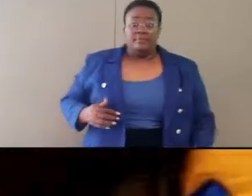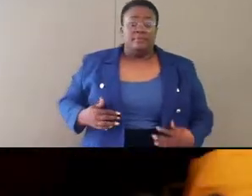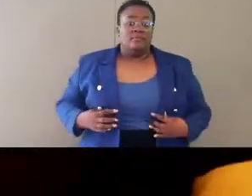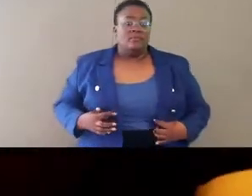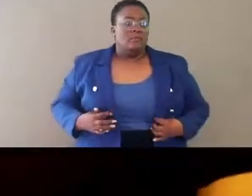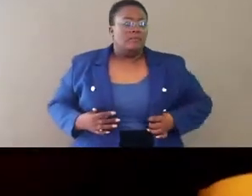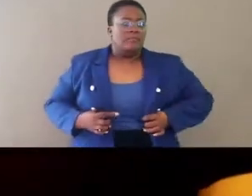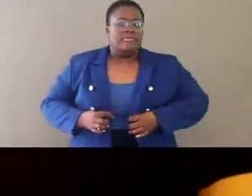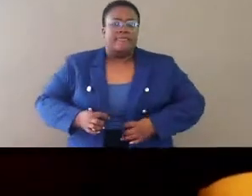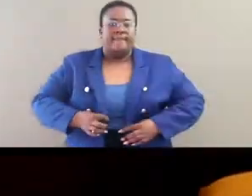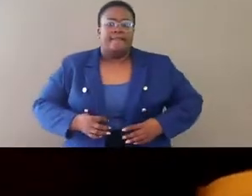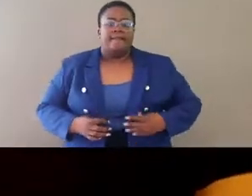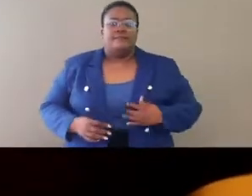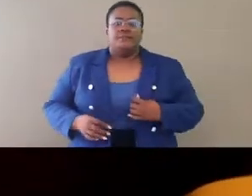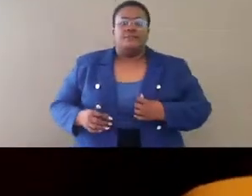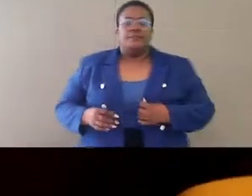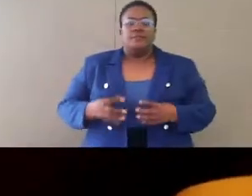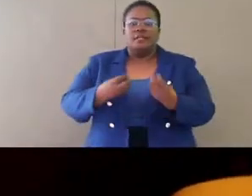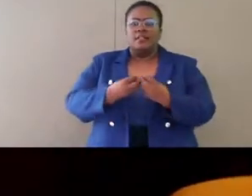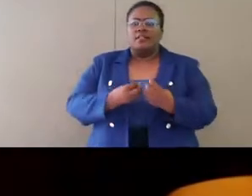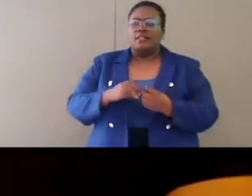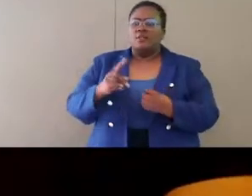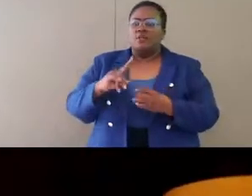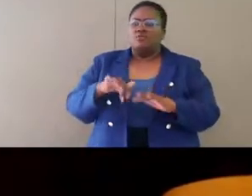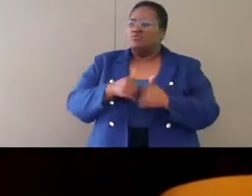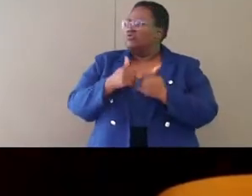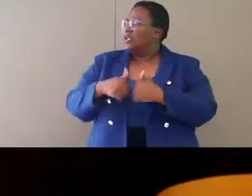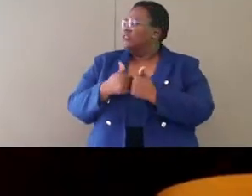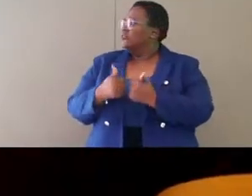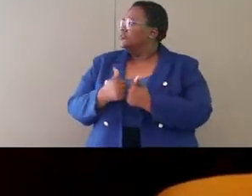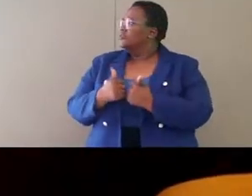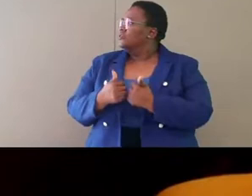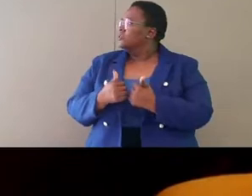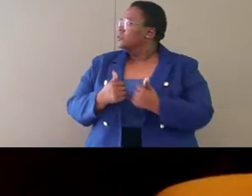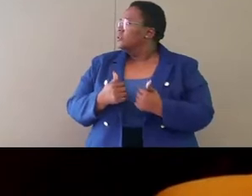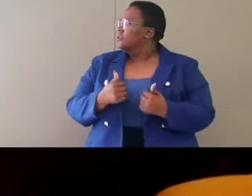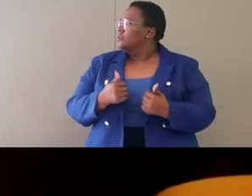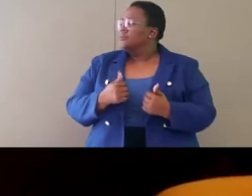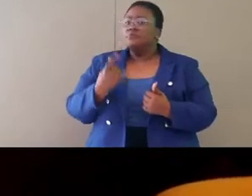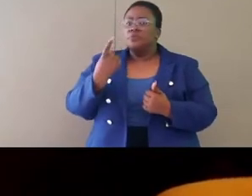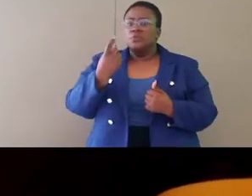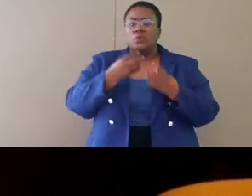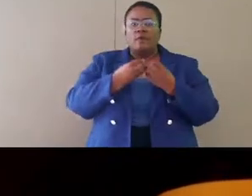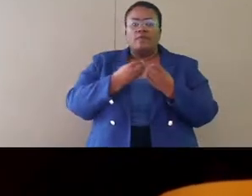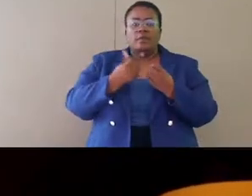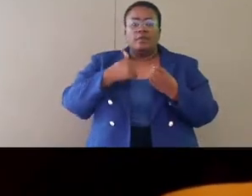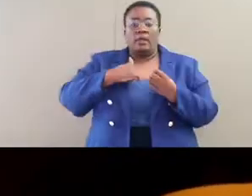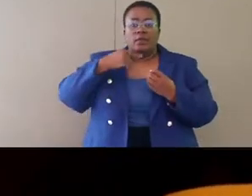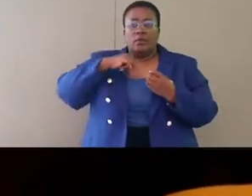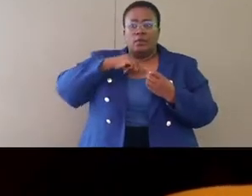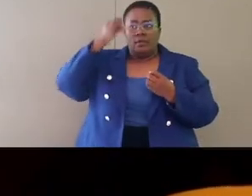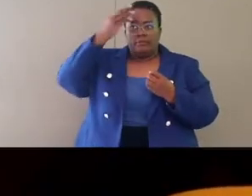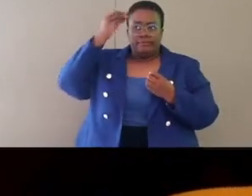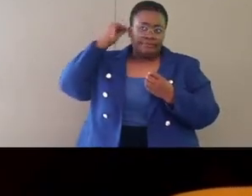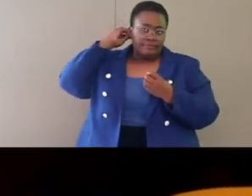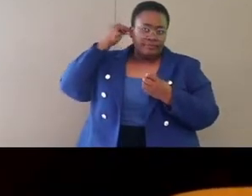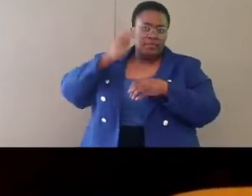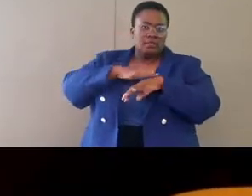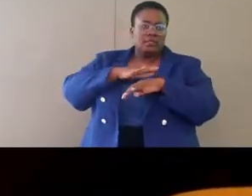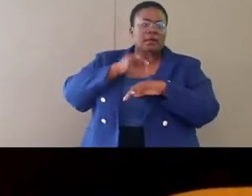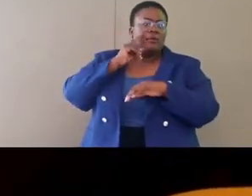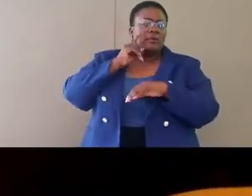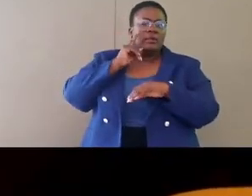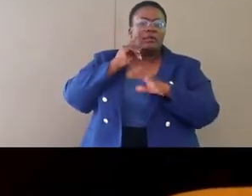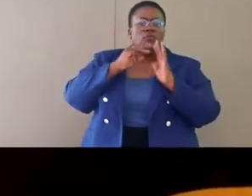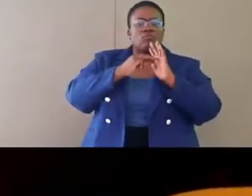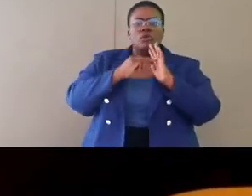of the rural challenge and whether to have a bigger increase for, this was one of the things we considered when we were looking at the modelling. We didn't have to